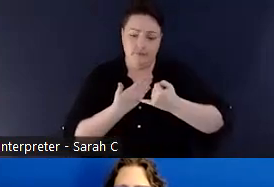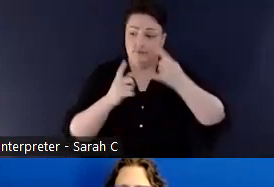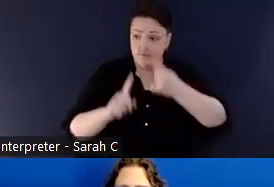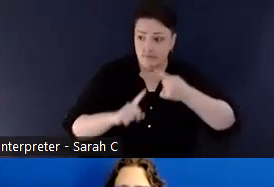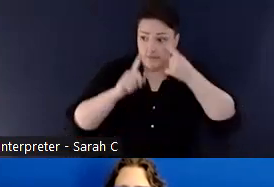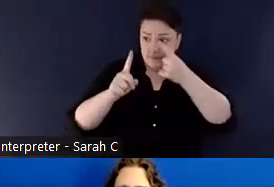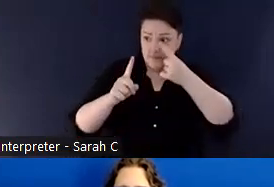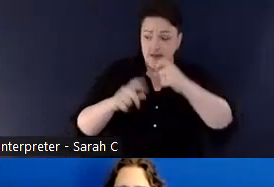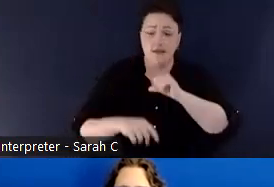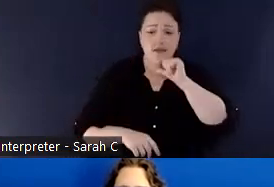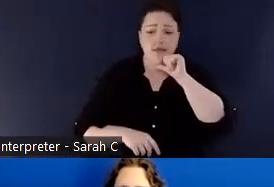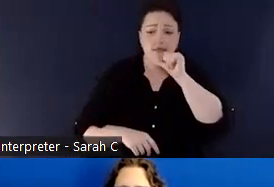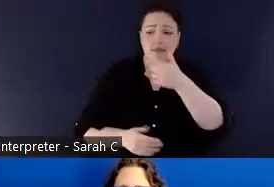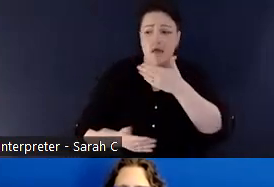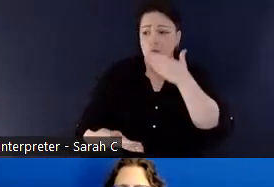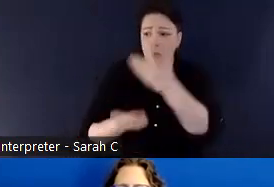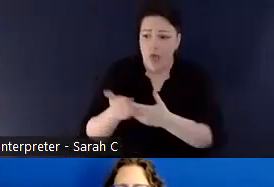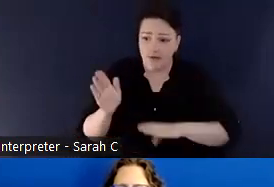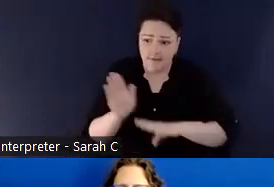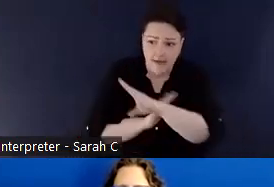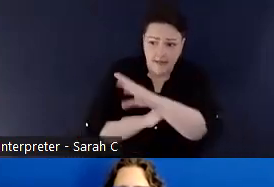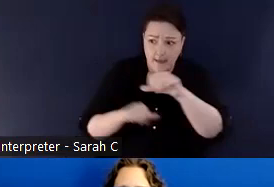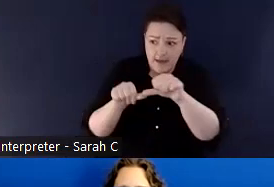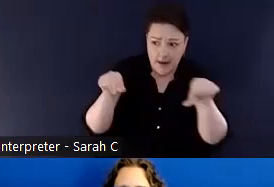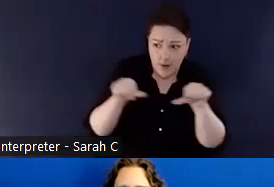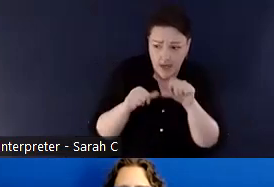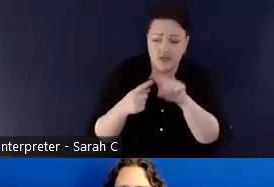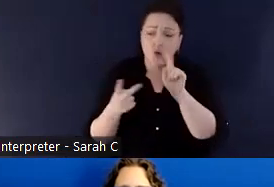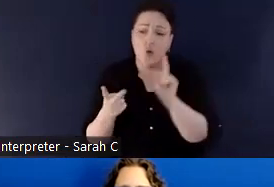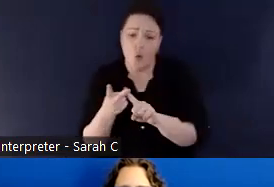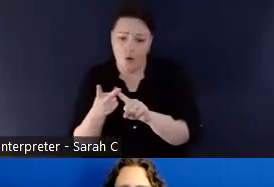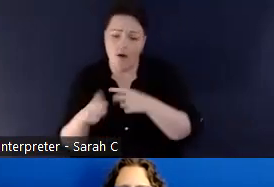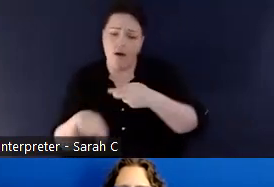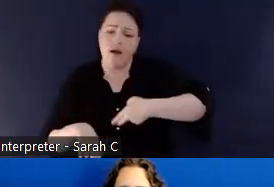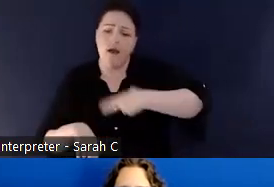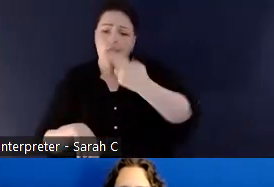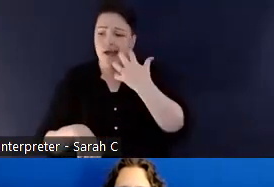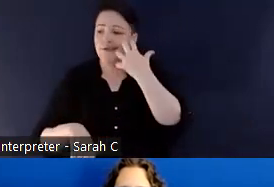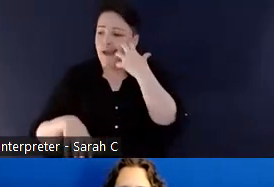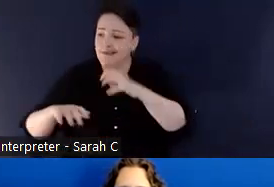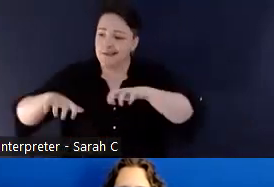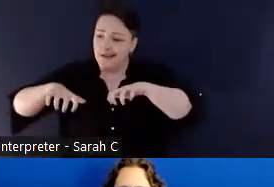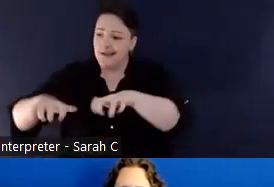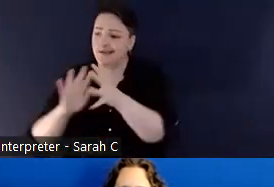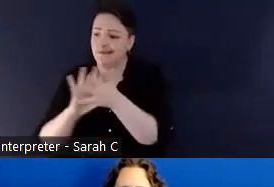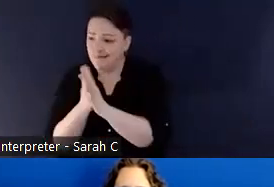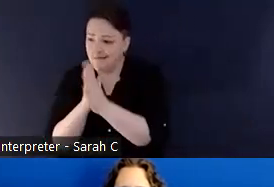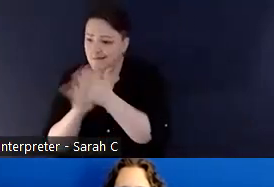to enhance existing infrastructure to support higher density development in developed areas?